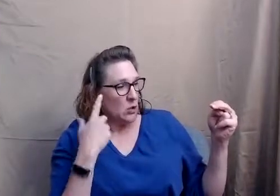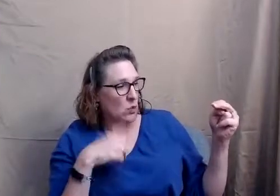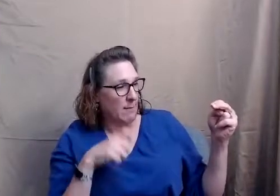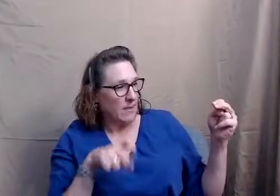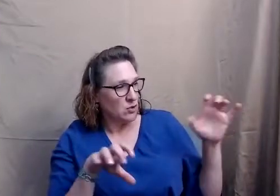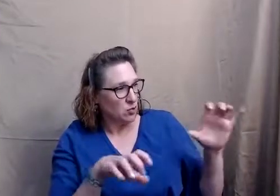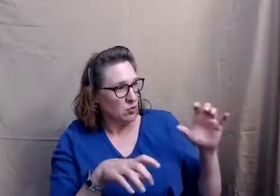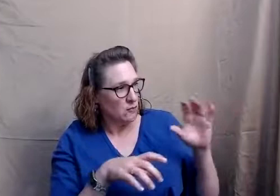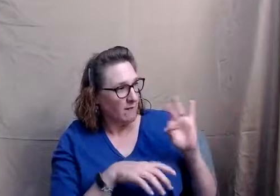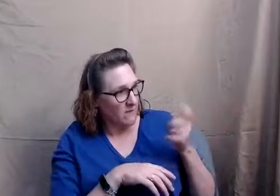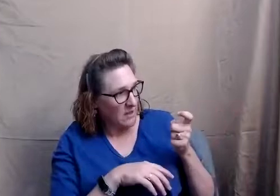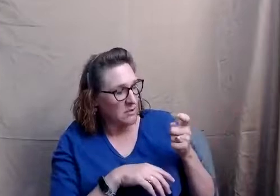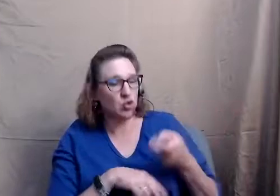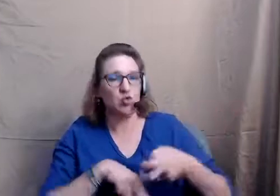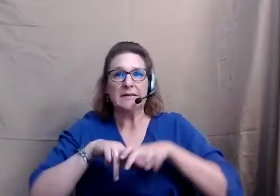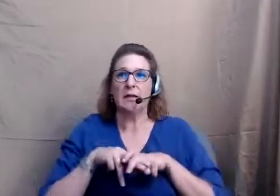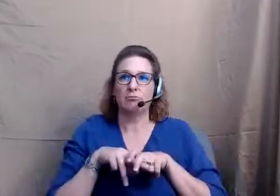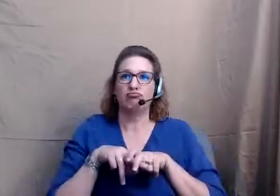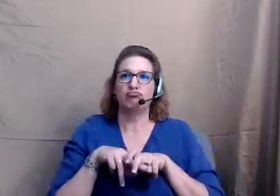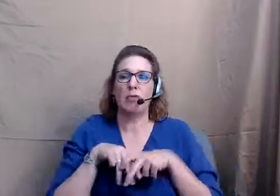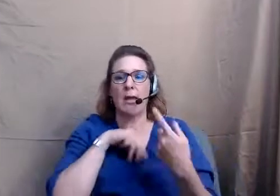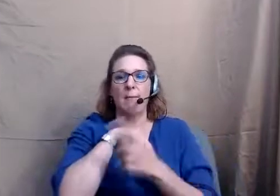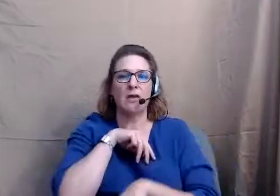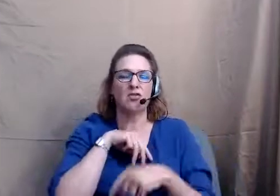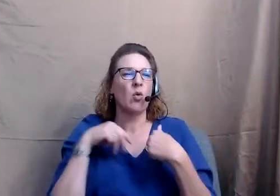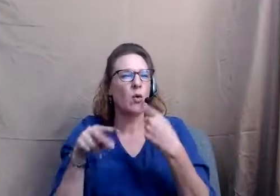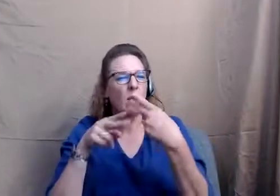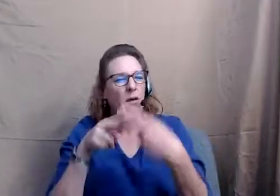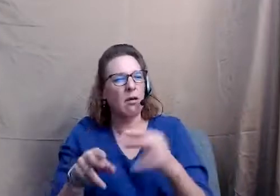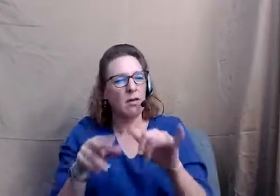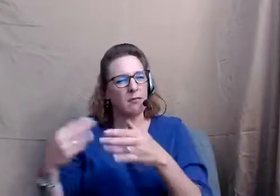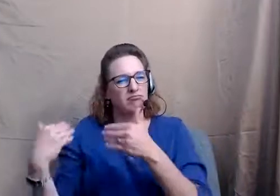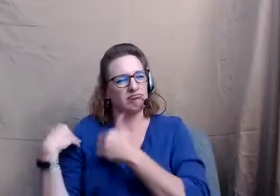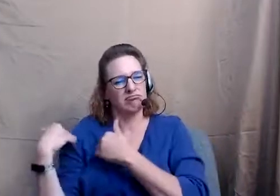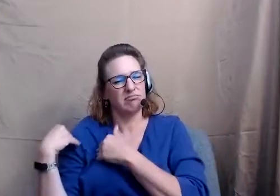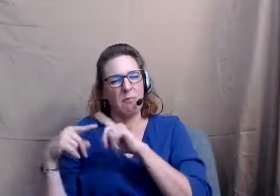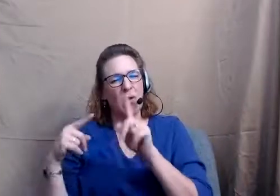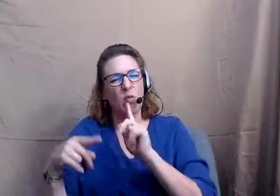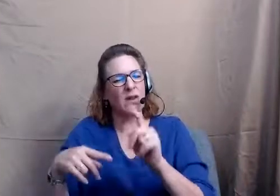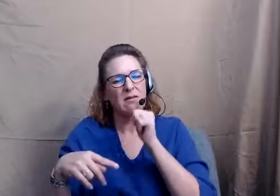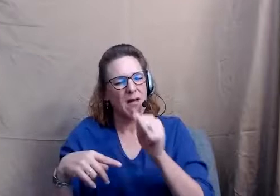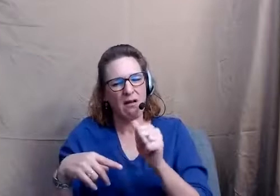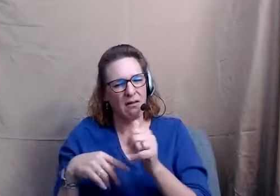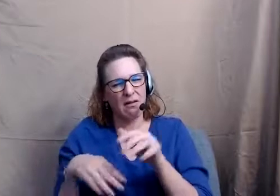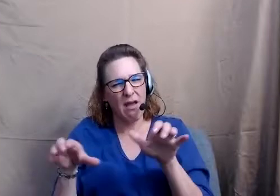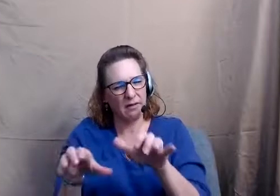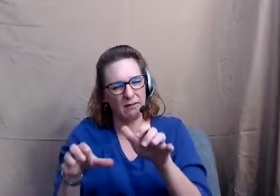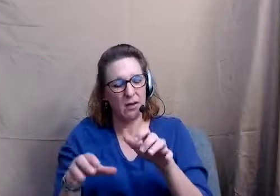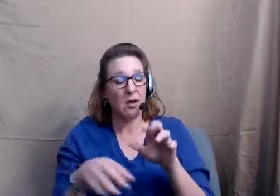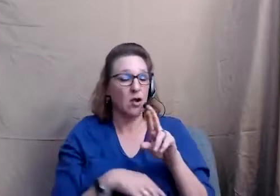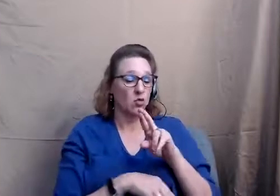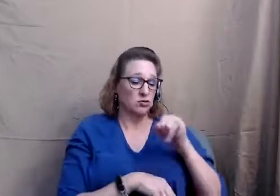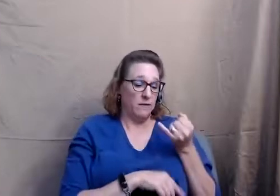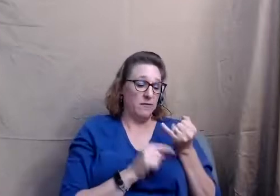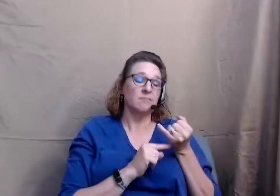get to sit and you get punished, and we call that accountability, but it's not really active accountability in any way. What restorative justice does